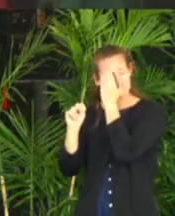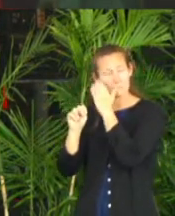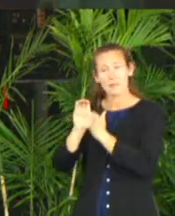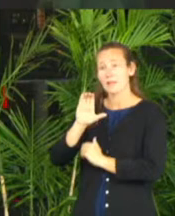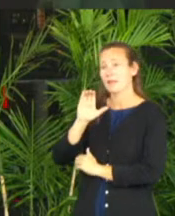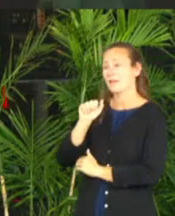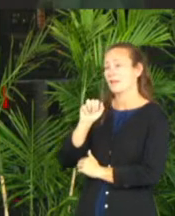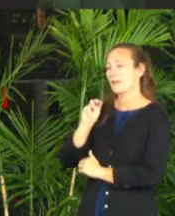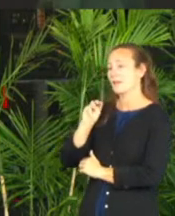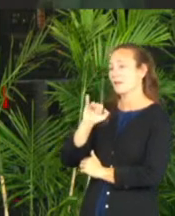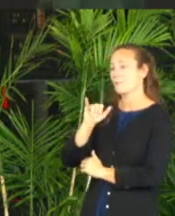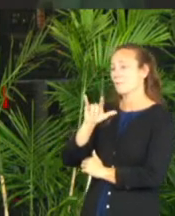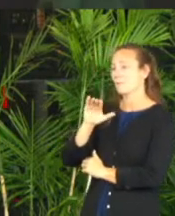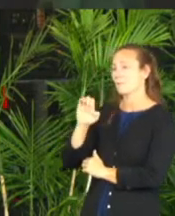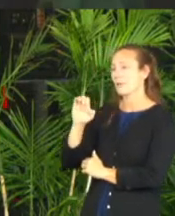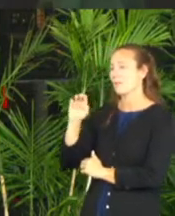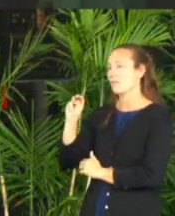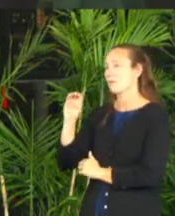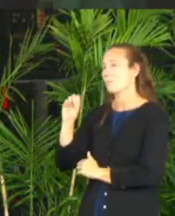Camille Angela Montano,